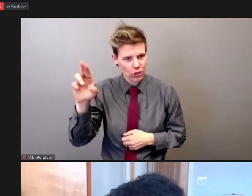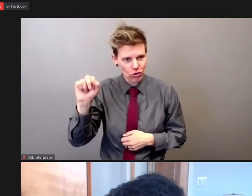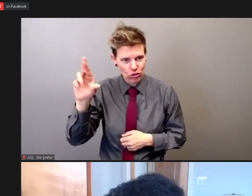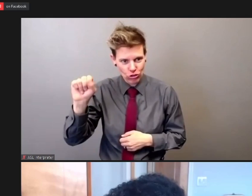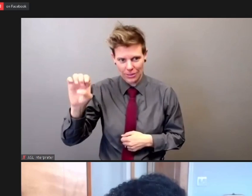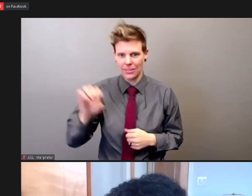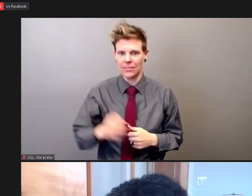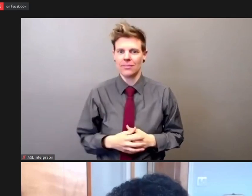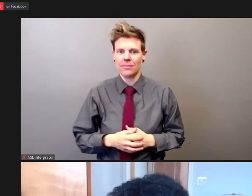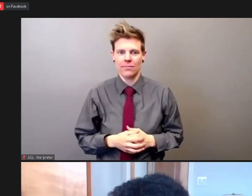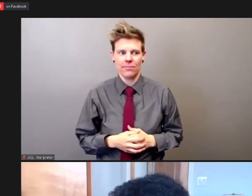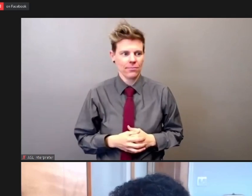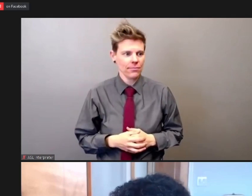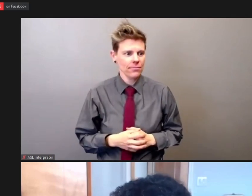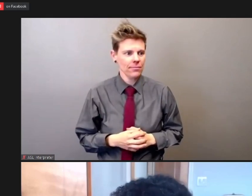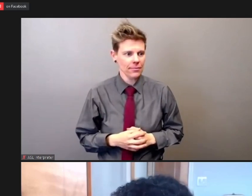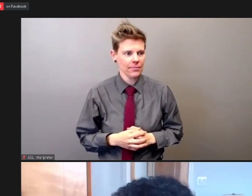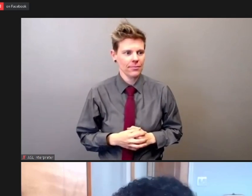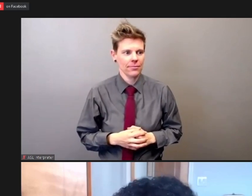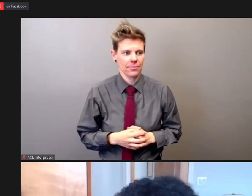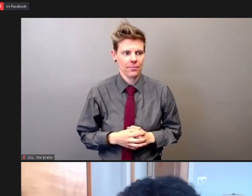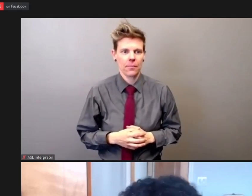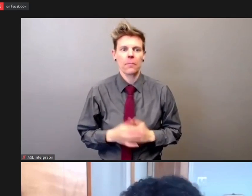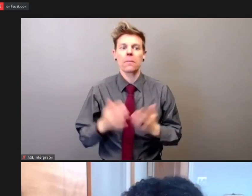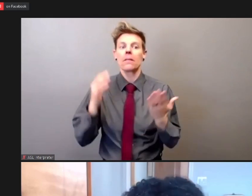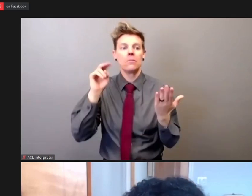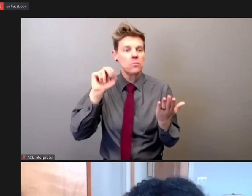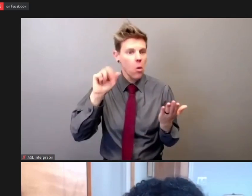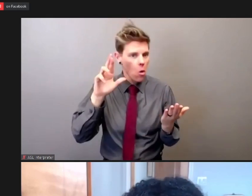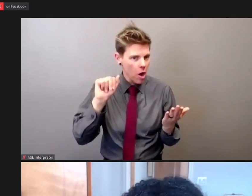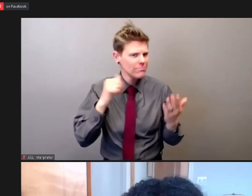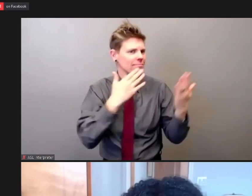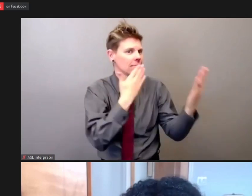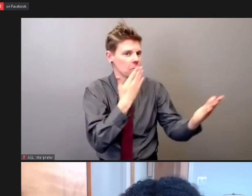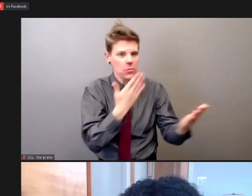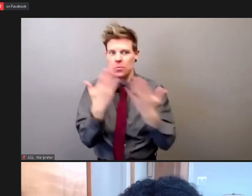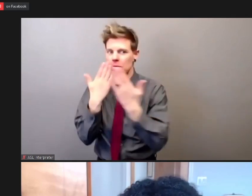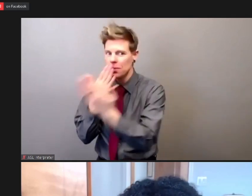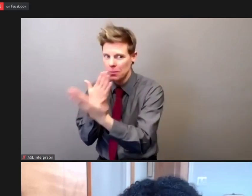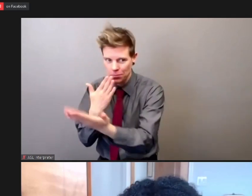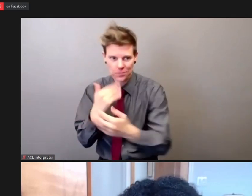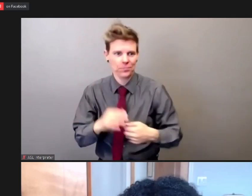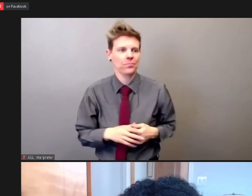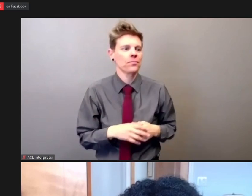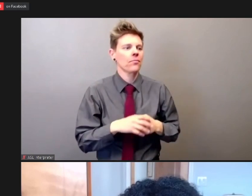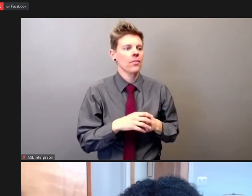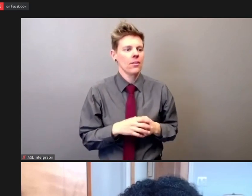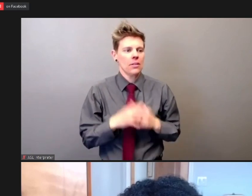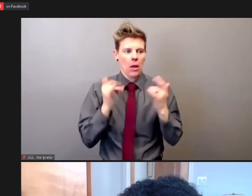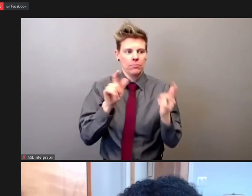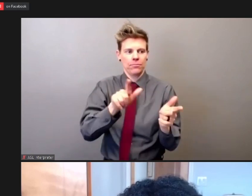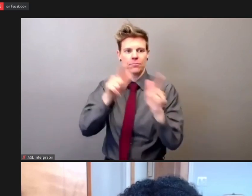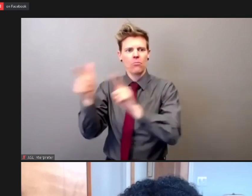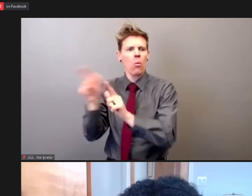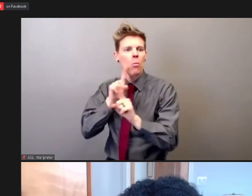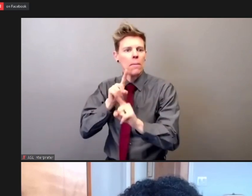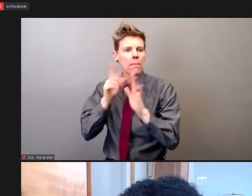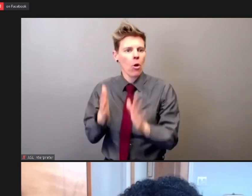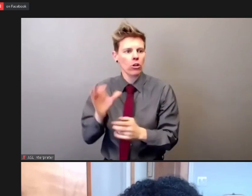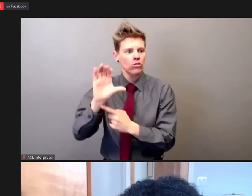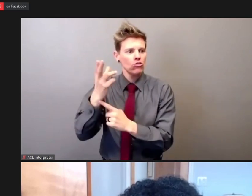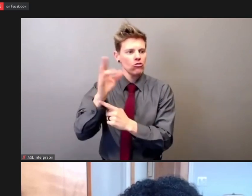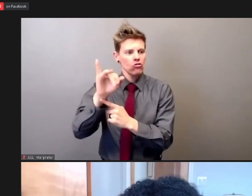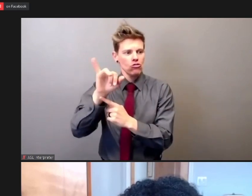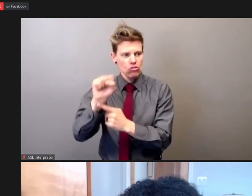Thank you, Governor and Dr. Grace. Next, we will go to Chris Keller with Albuquerque Business First.